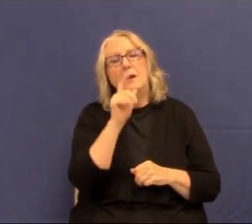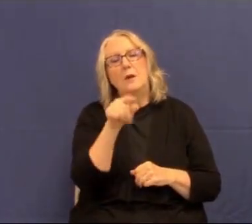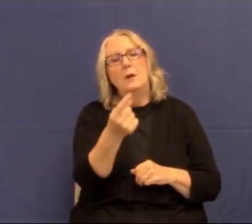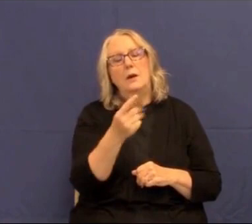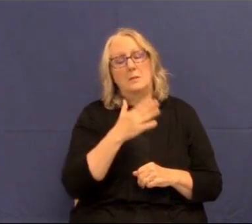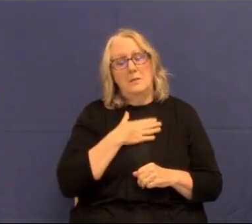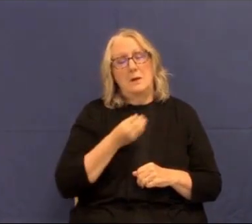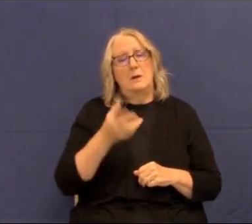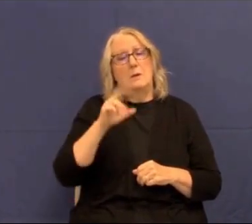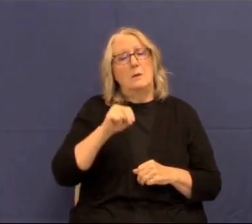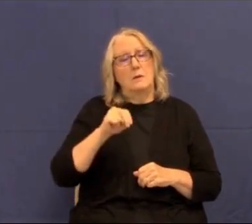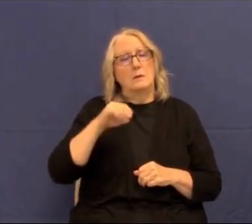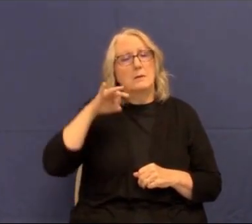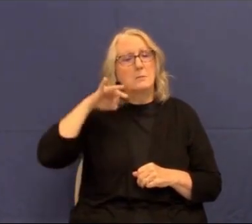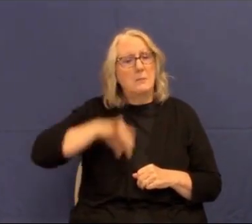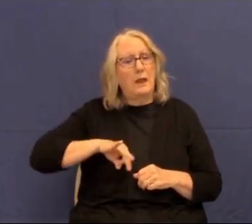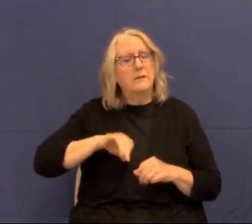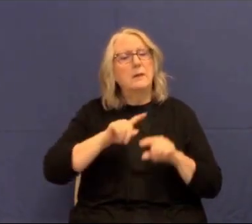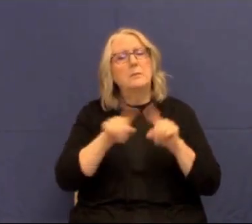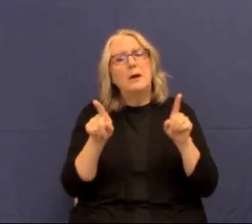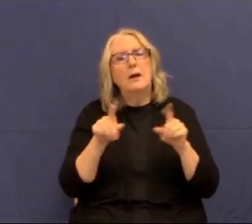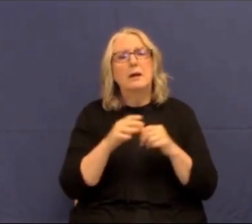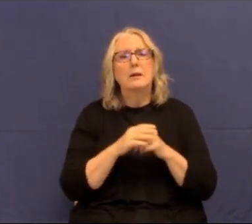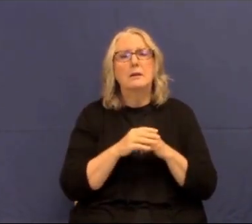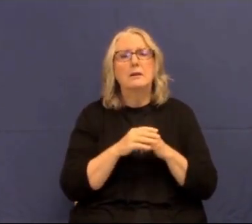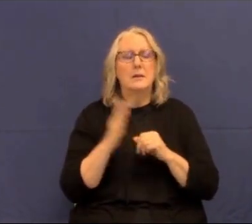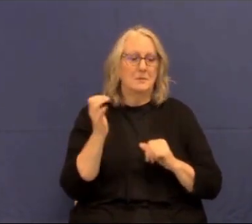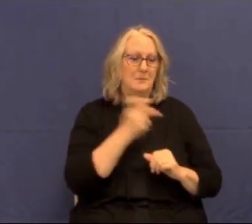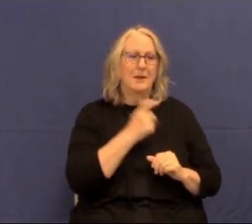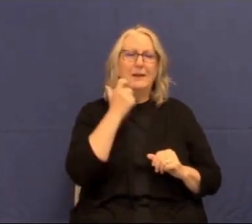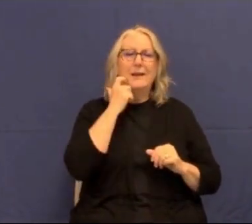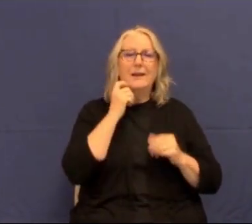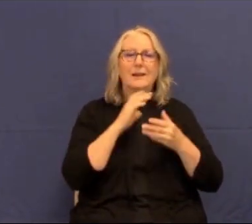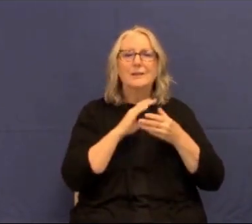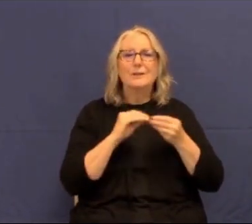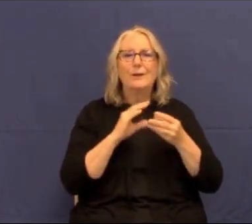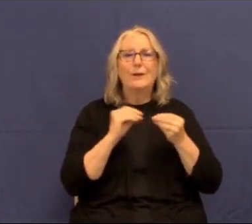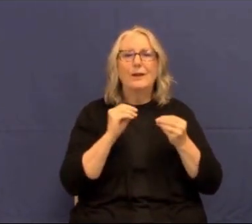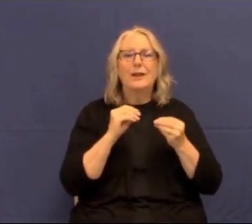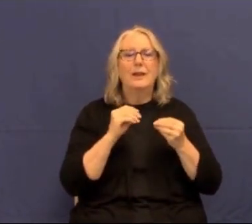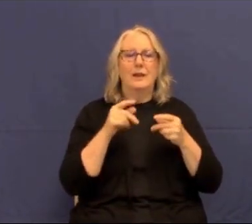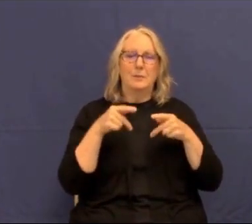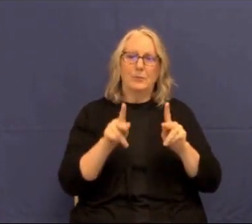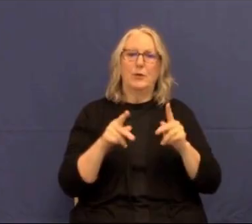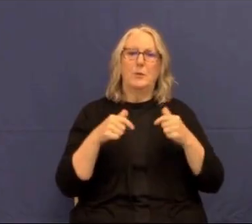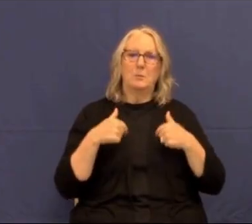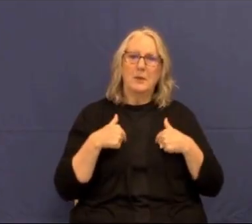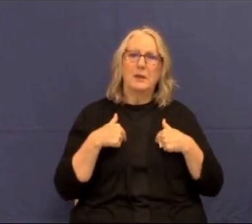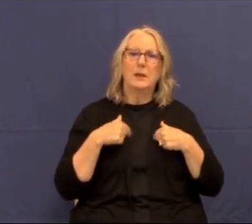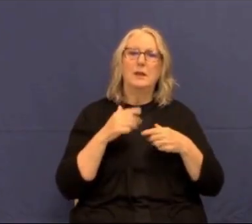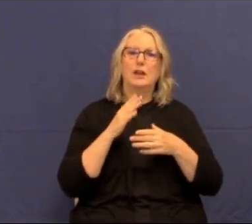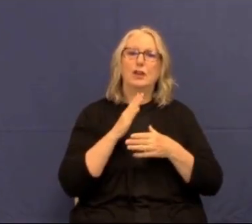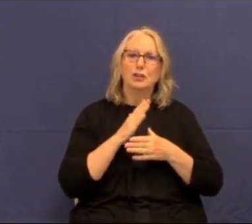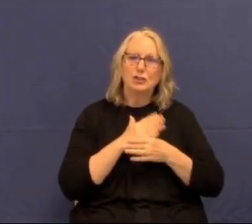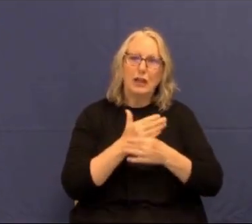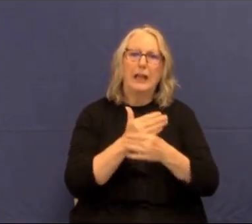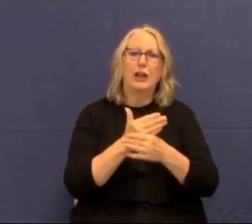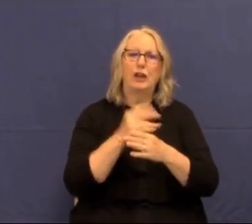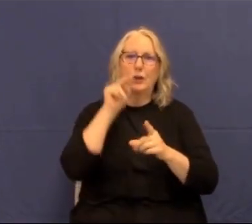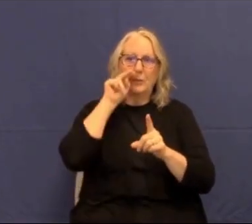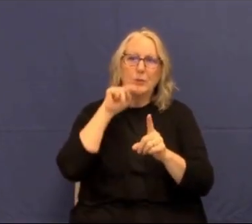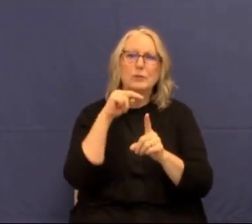Not only for my own benefit, but kind of just going back to the story that I basically told, it allows me